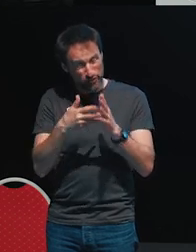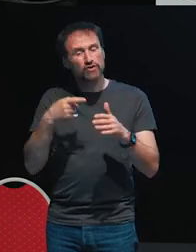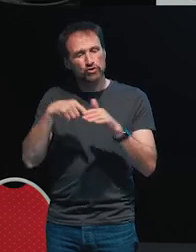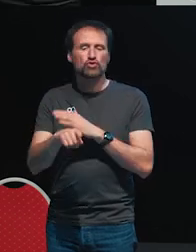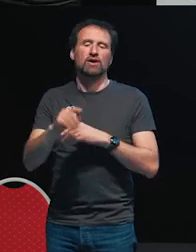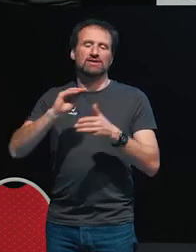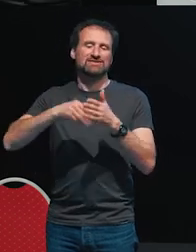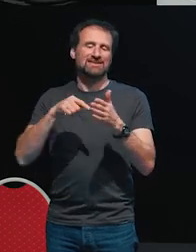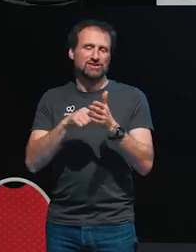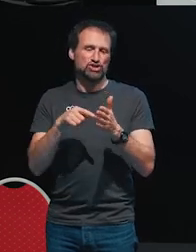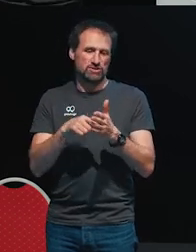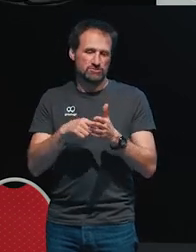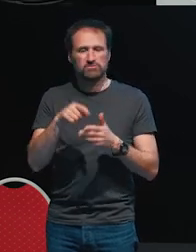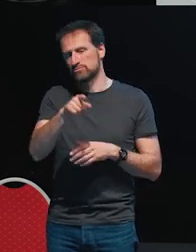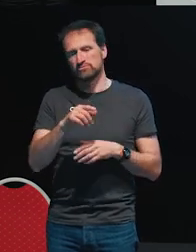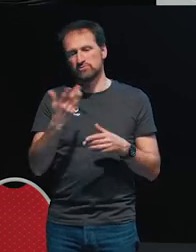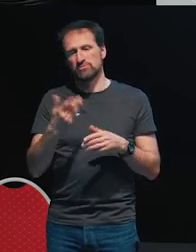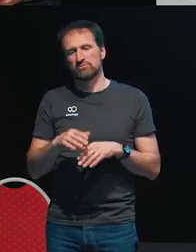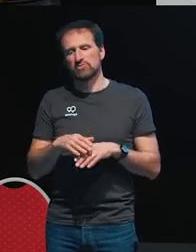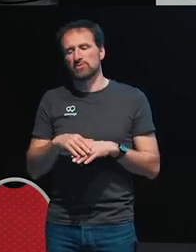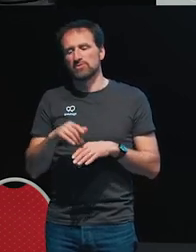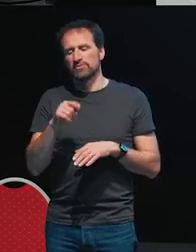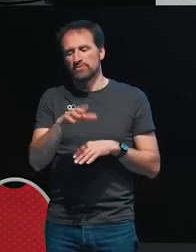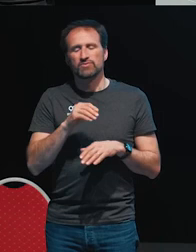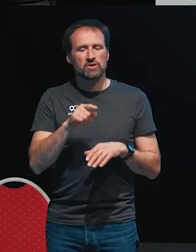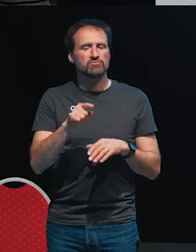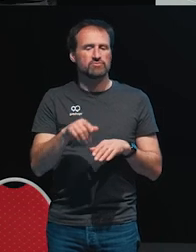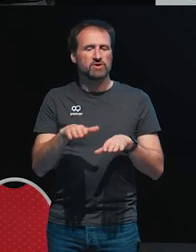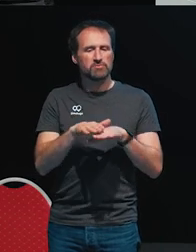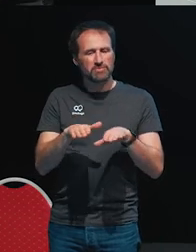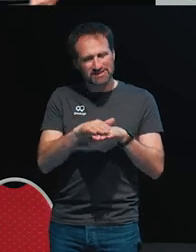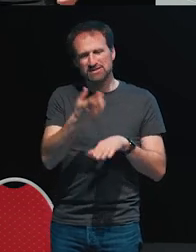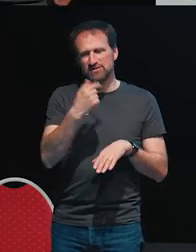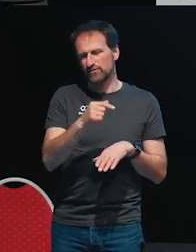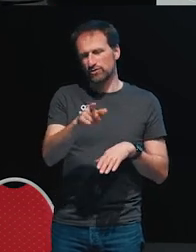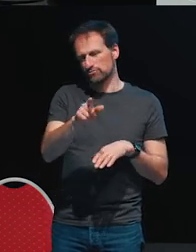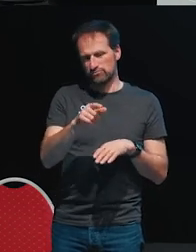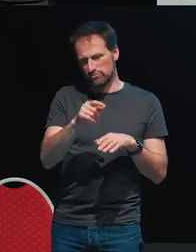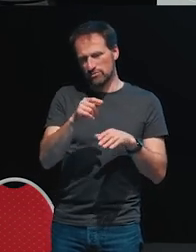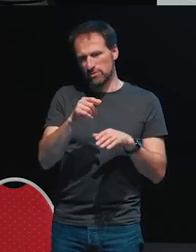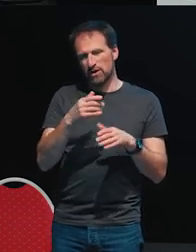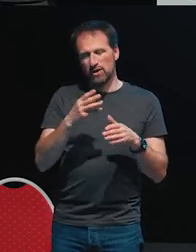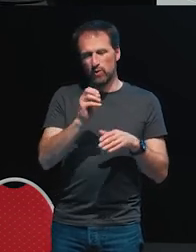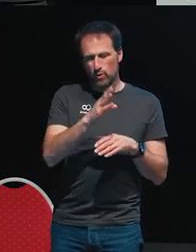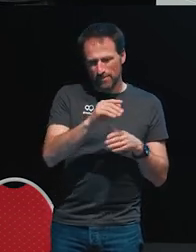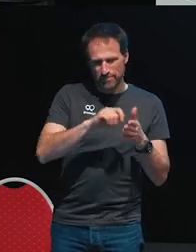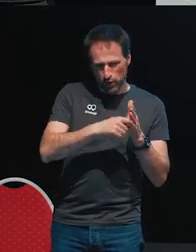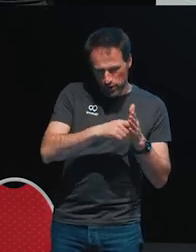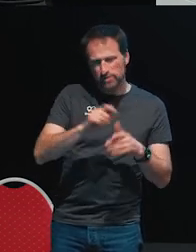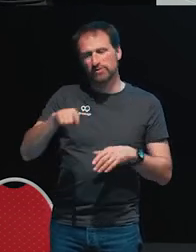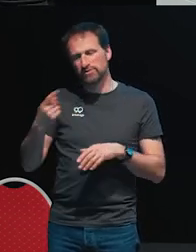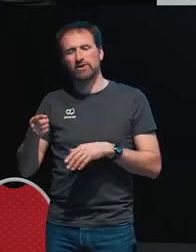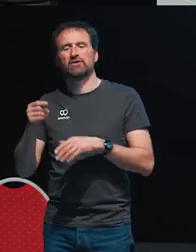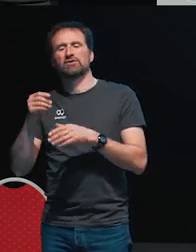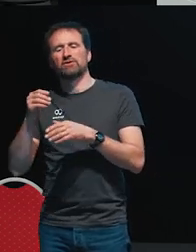header, you add a dot, you take the base64 of your payload, and then you just take a hashing assigning function.